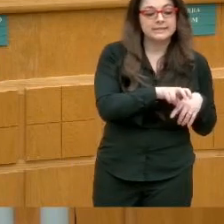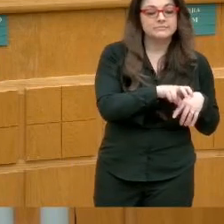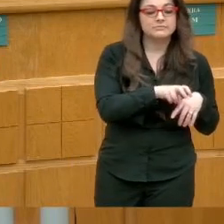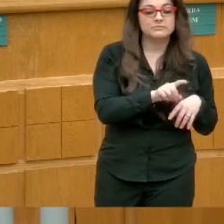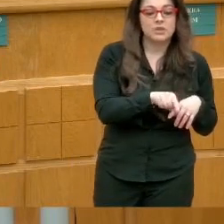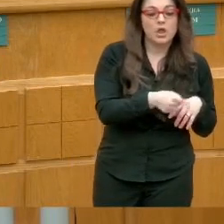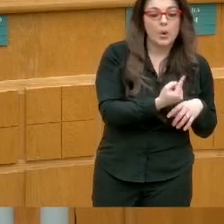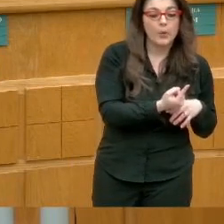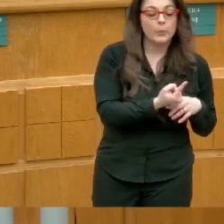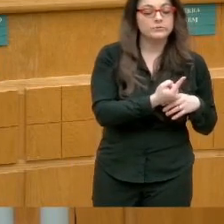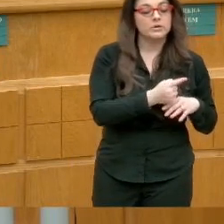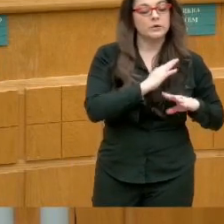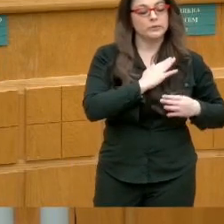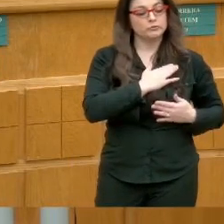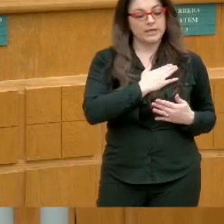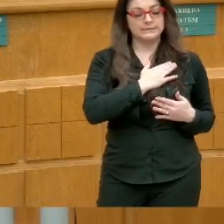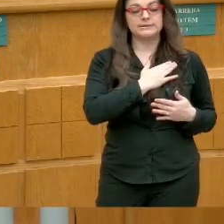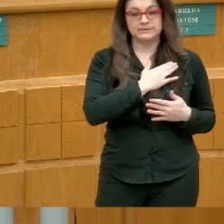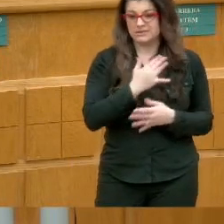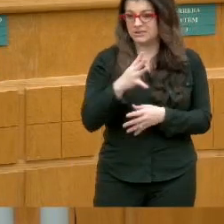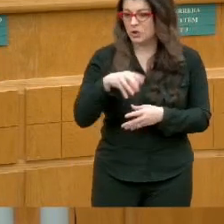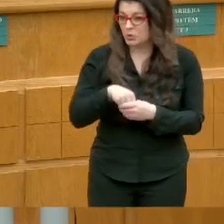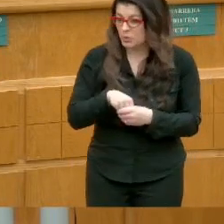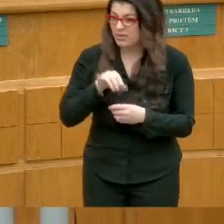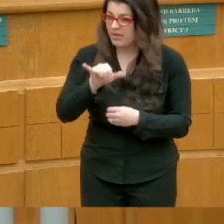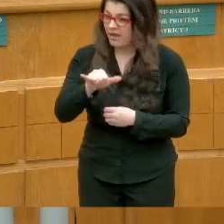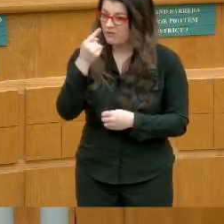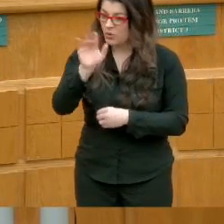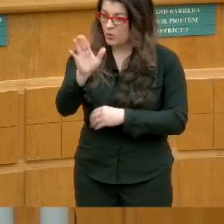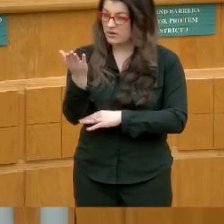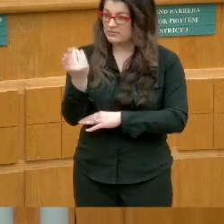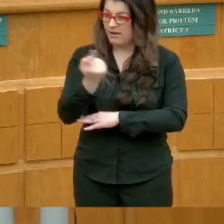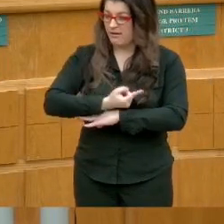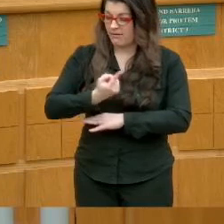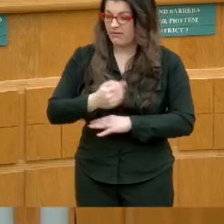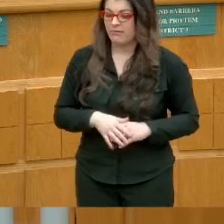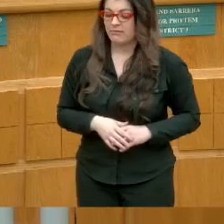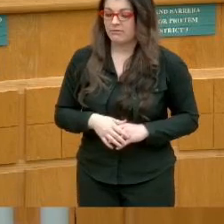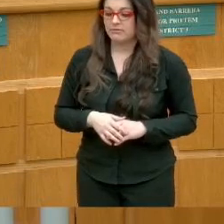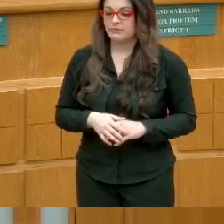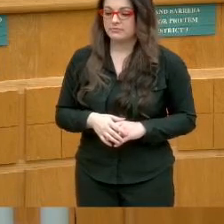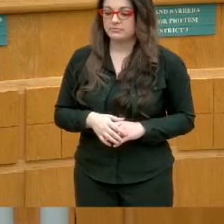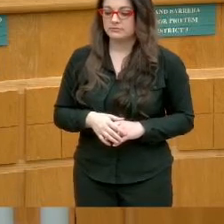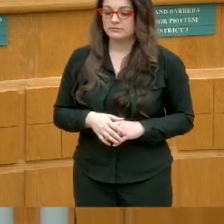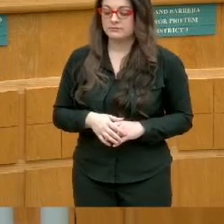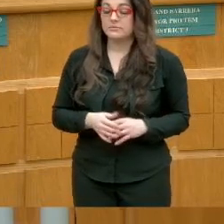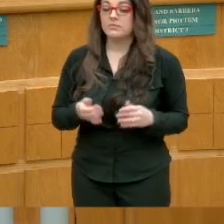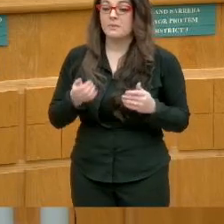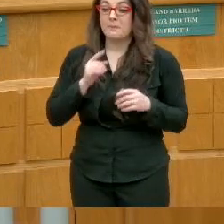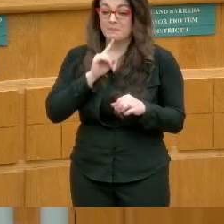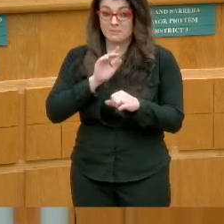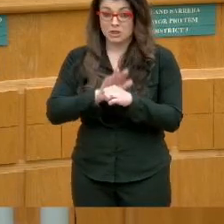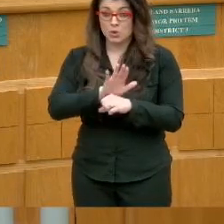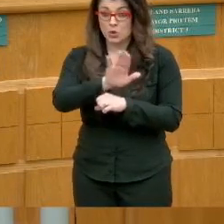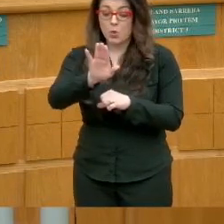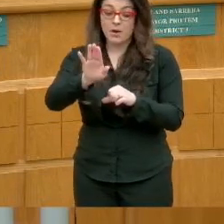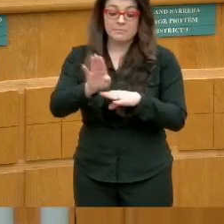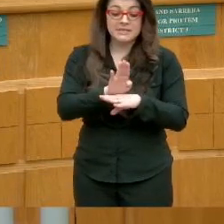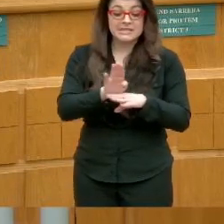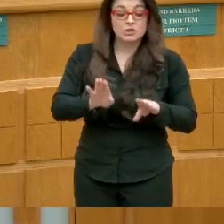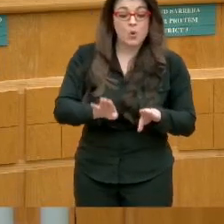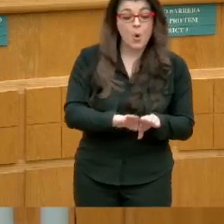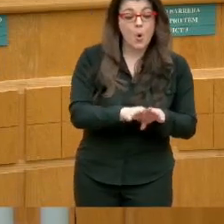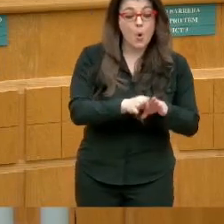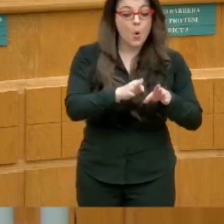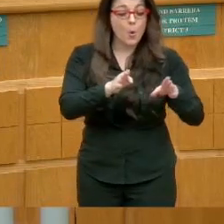should be a part of their plan. Individuals should ensure the guidelines for reopening their businesses are followed and